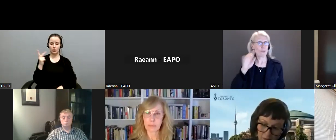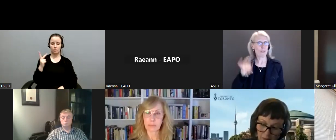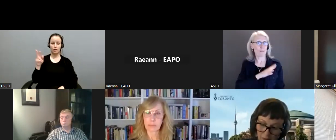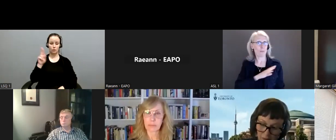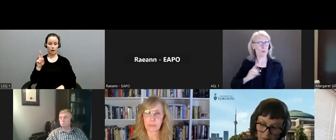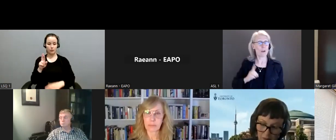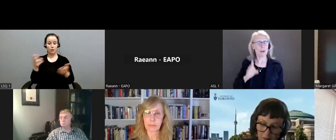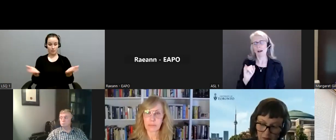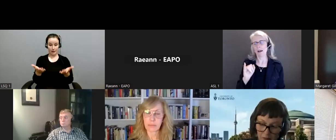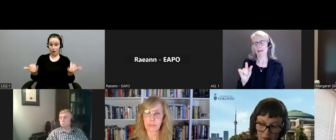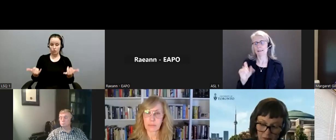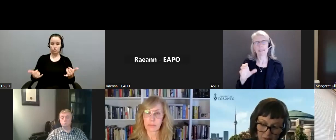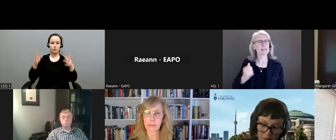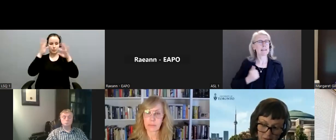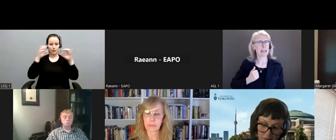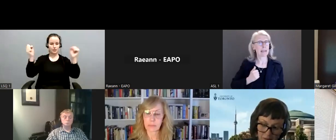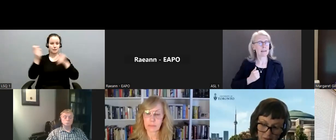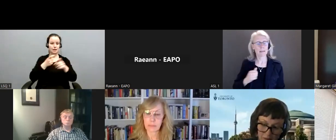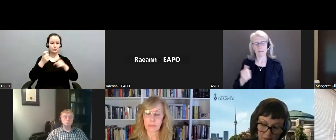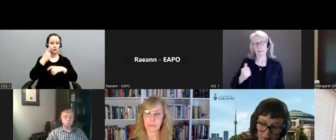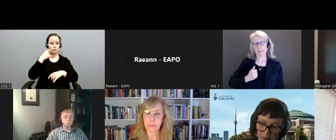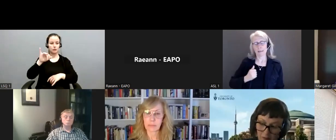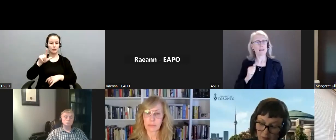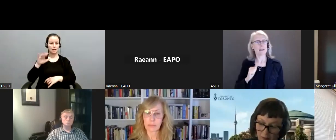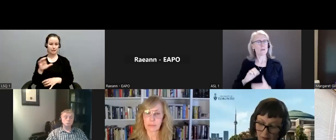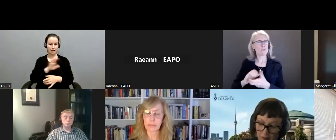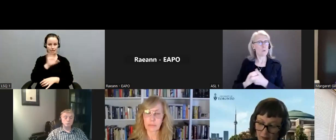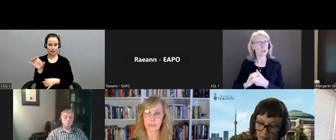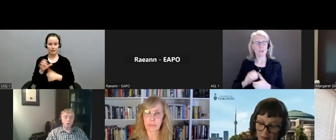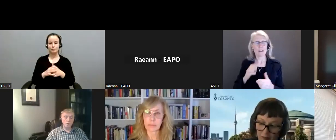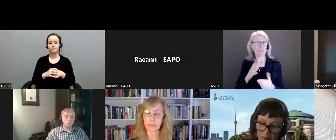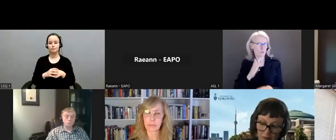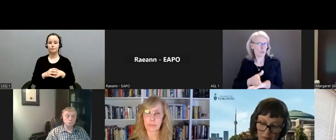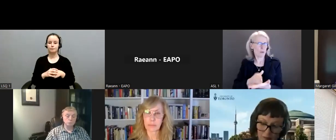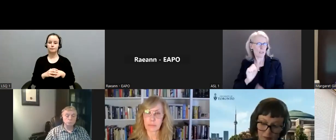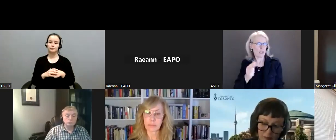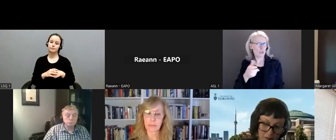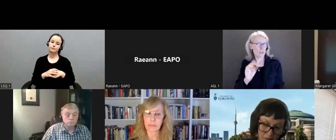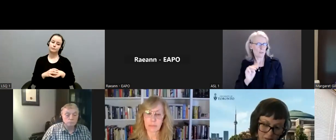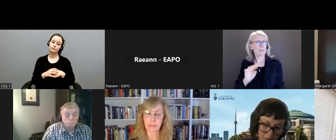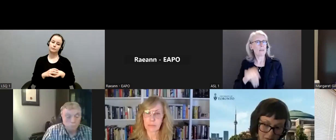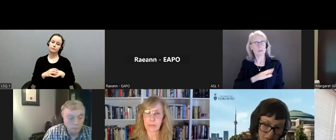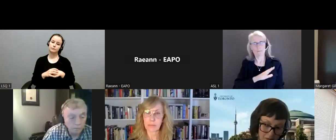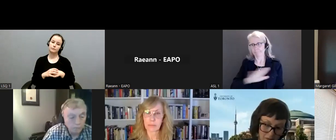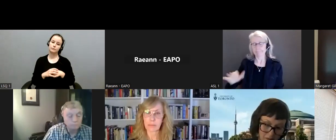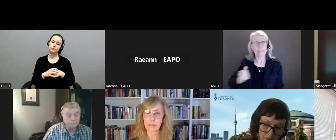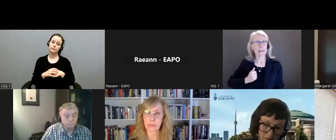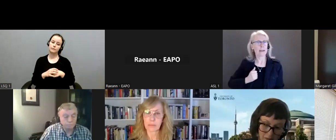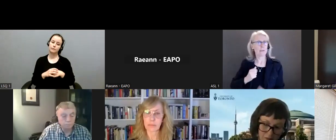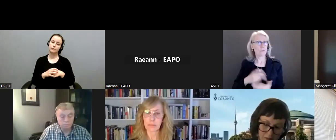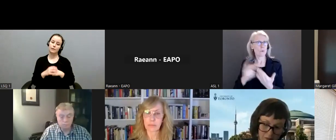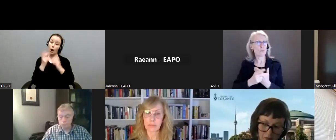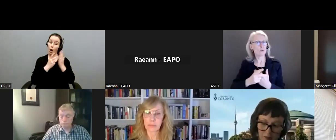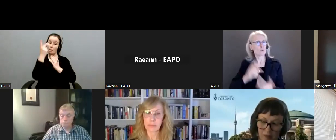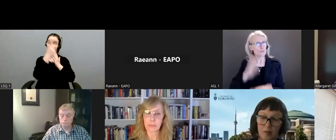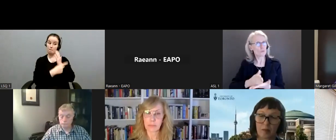ILC Canada. The Canadian Coalition Against Ageism is a comprehensive Canada-wide program to combat